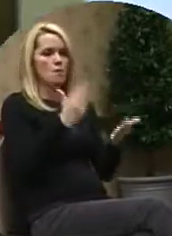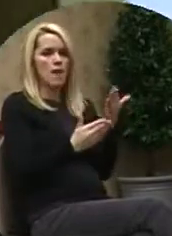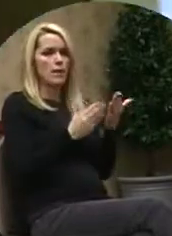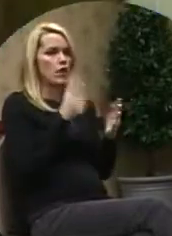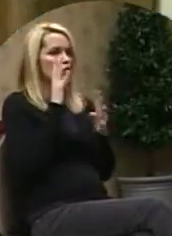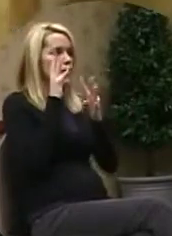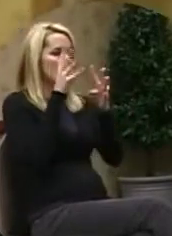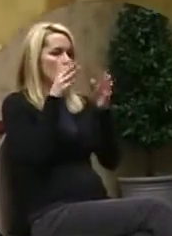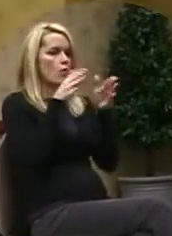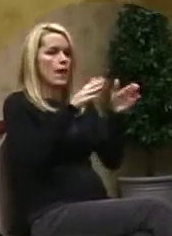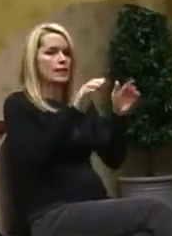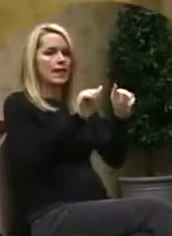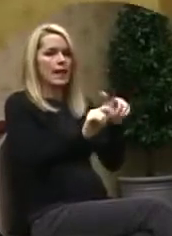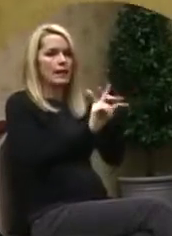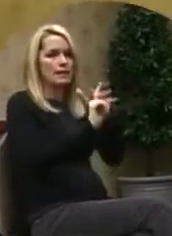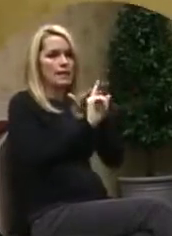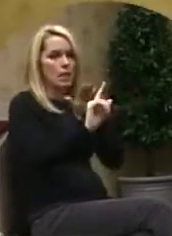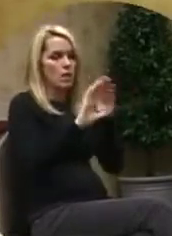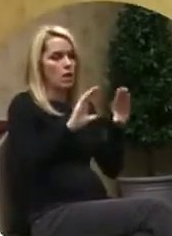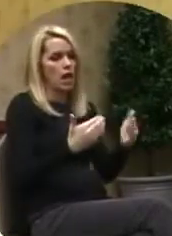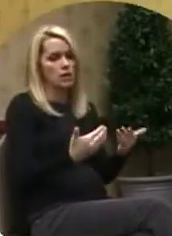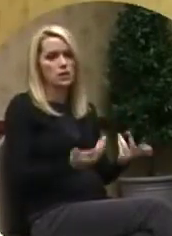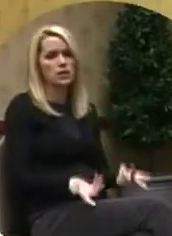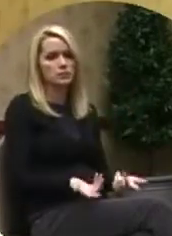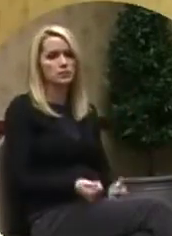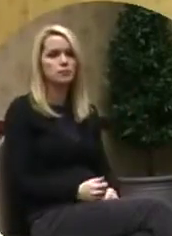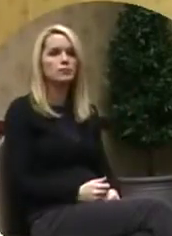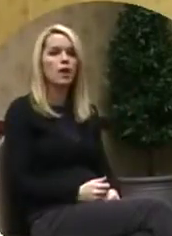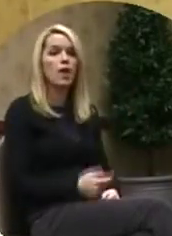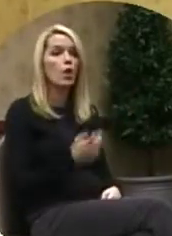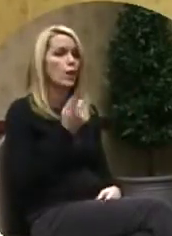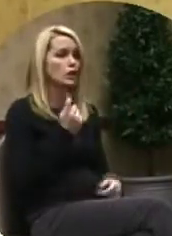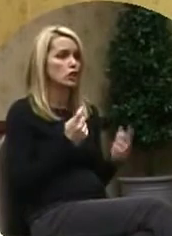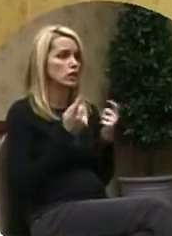out of class. Okay. Any other questions about that?